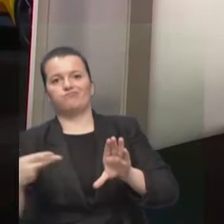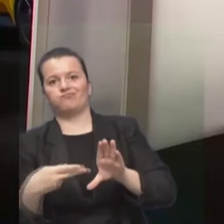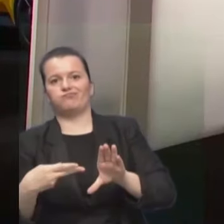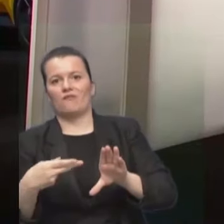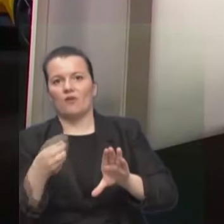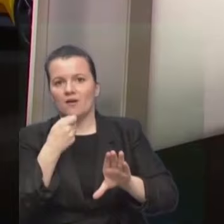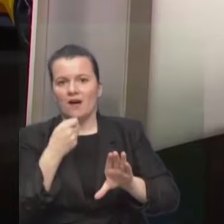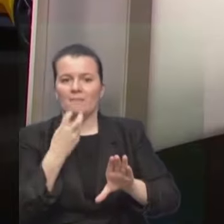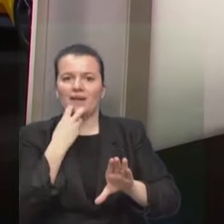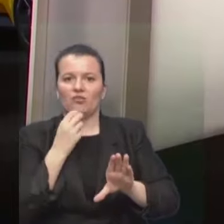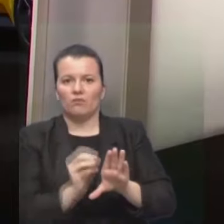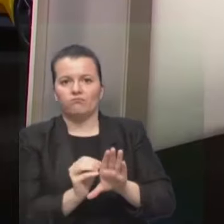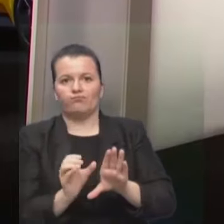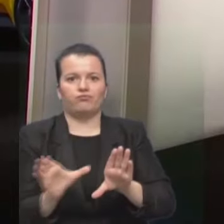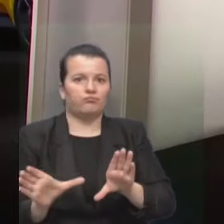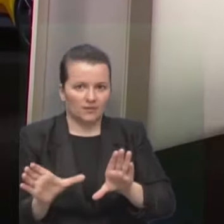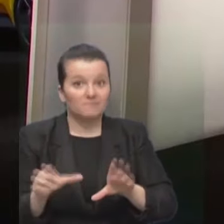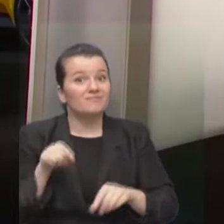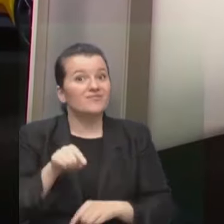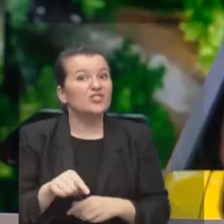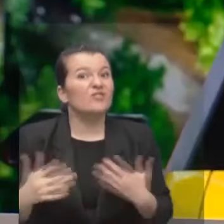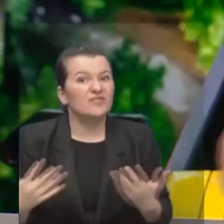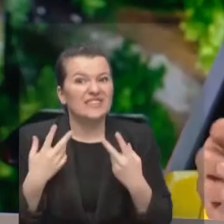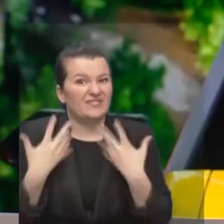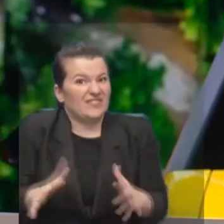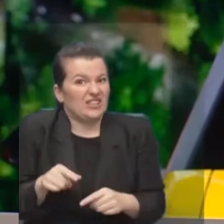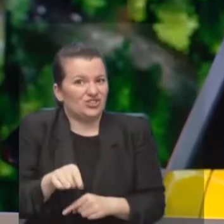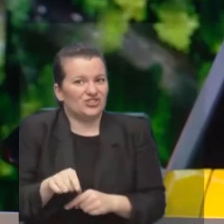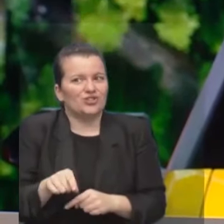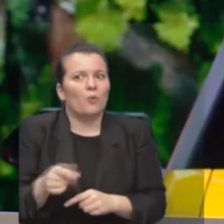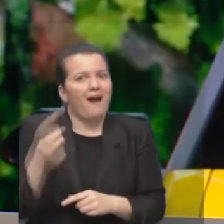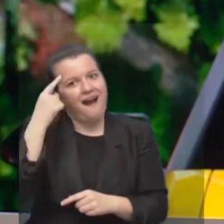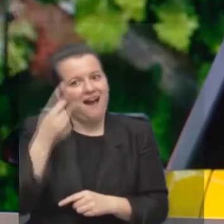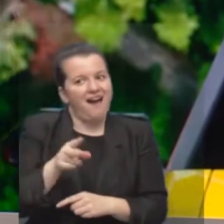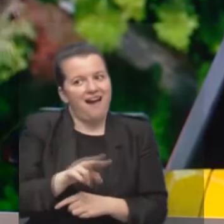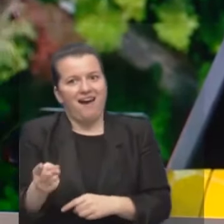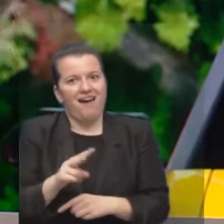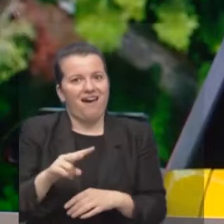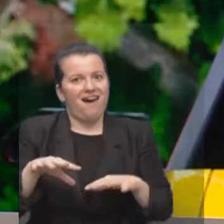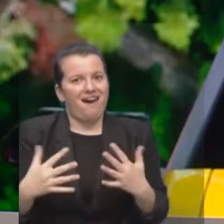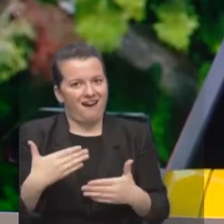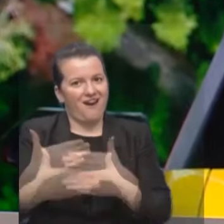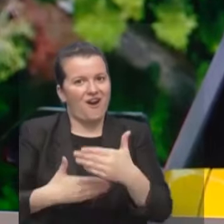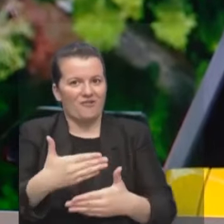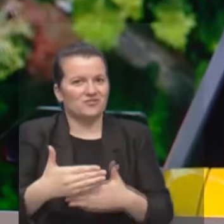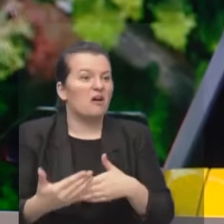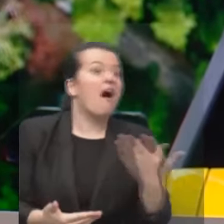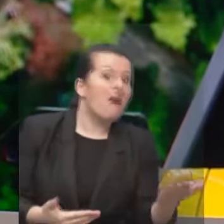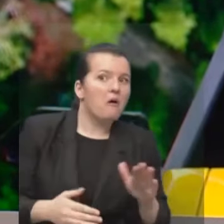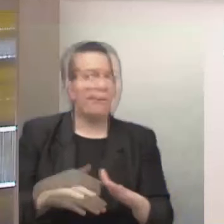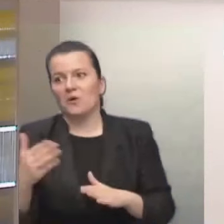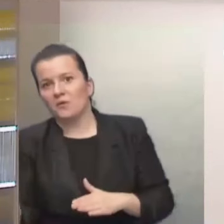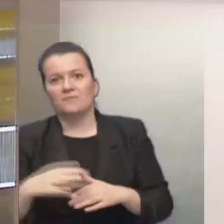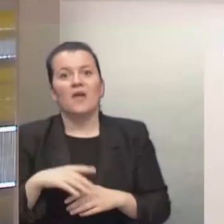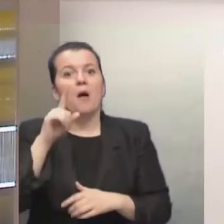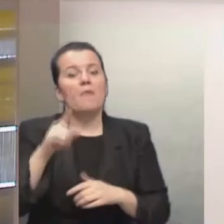with one, as it were, technical step, we cover both markets, because what does make the difference is the size of the battery. So